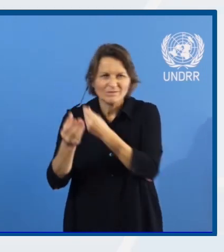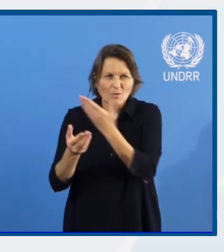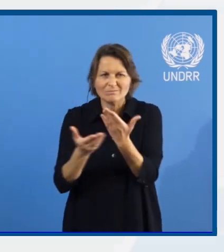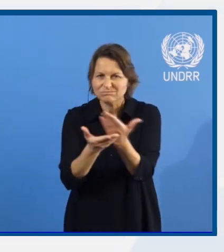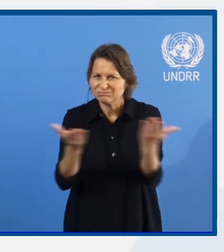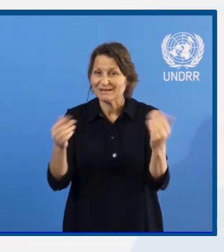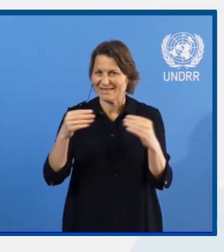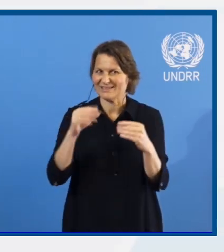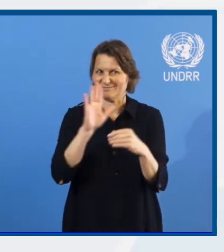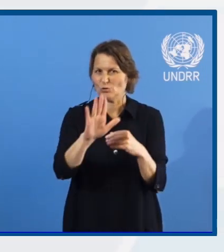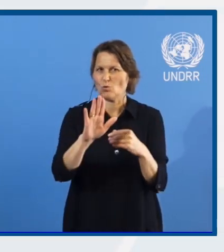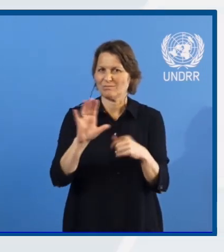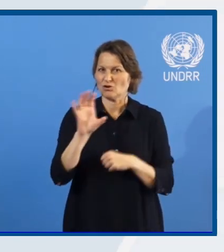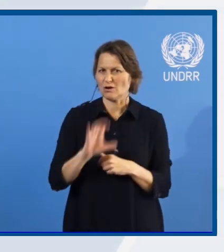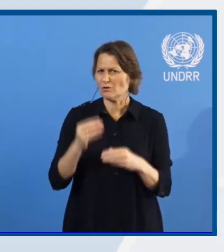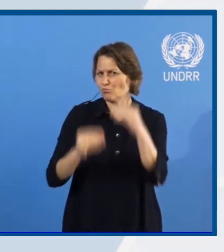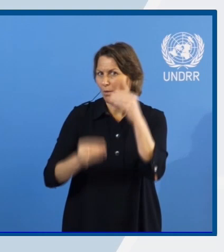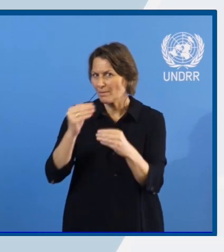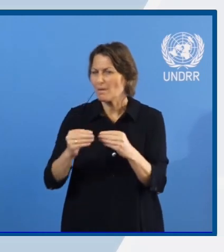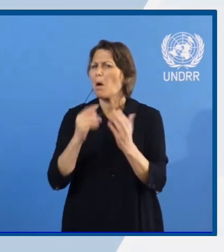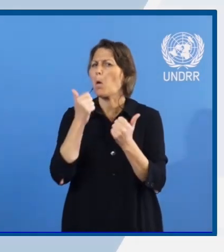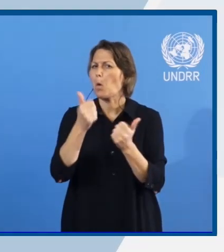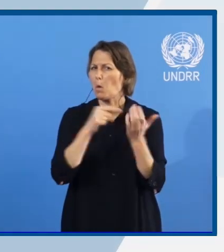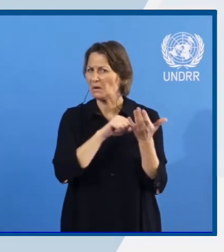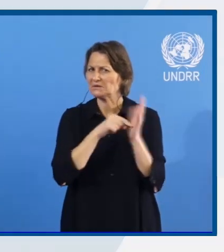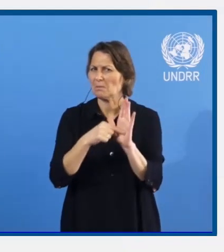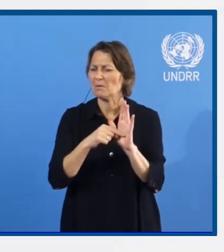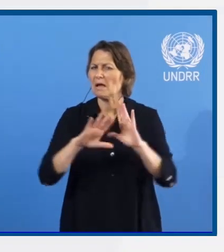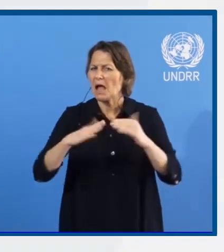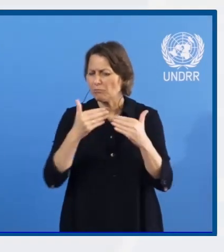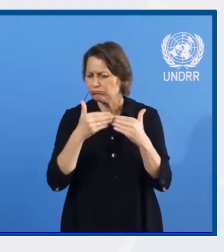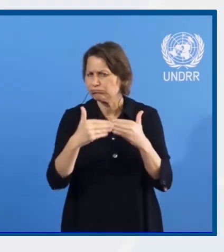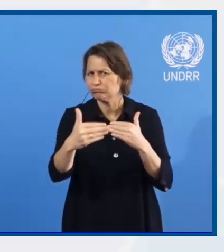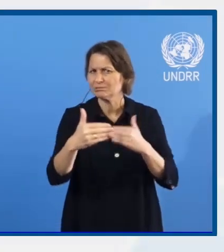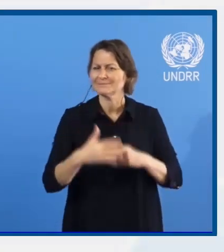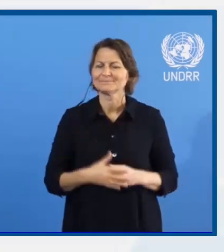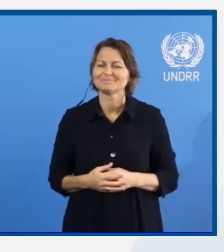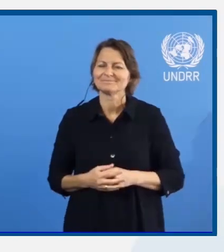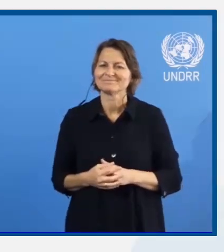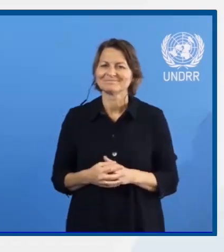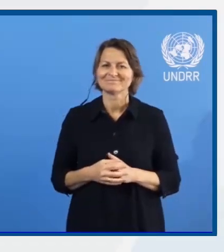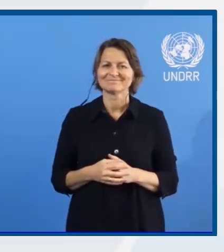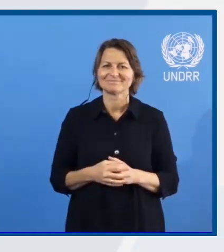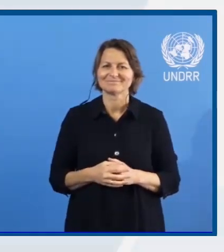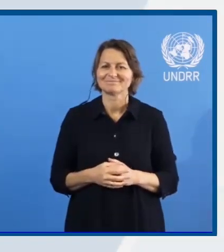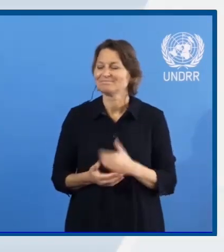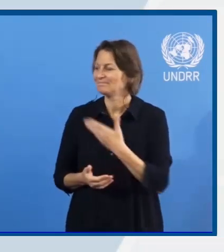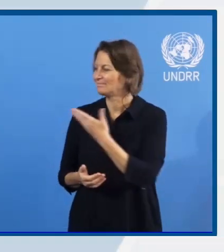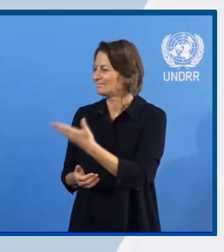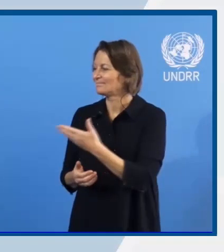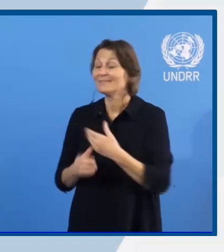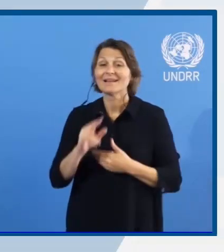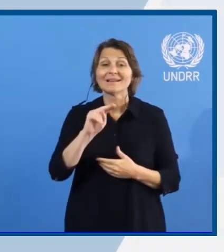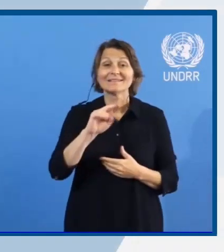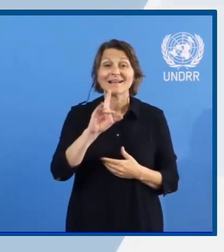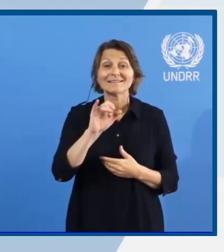particular problems in your country. Thank you very much. Thank you very much. Nadine, do you want to reflect on that? Thank you for your question. And